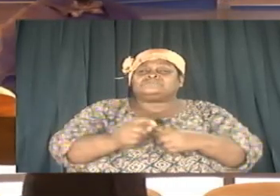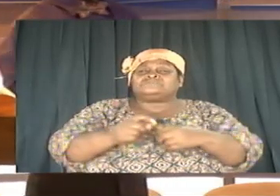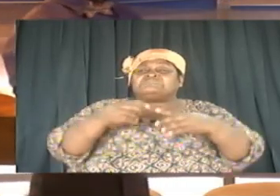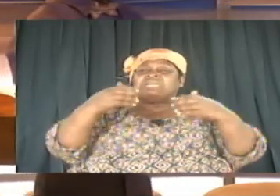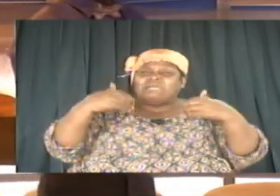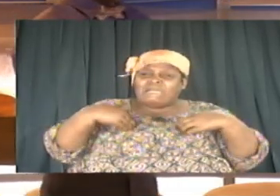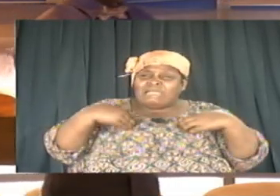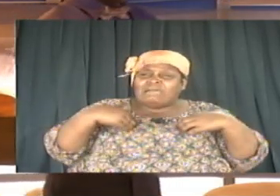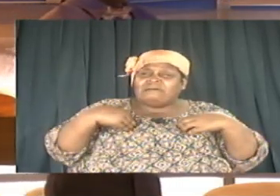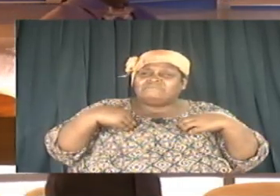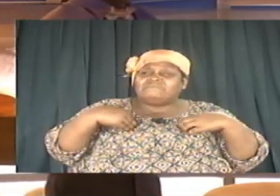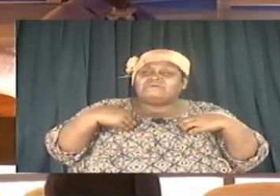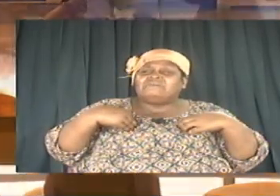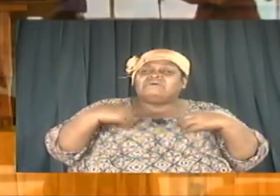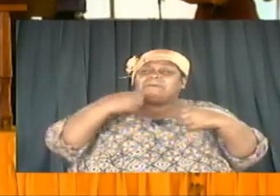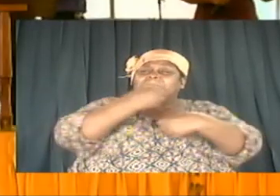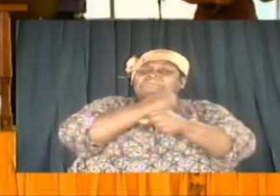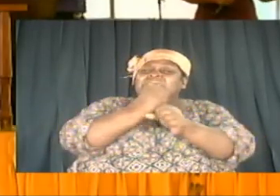positioned right,